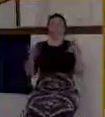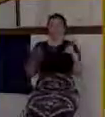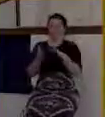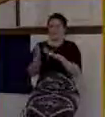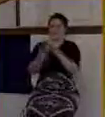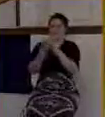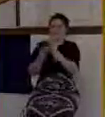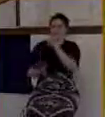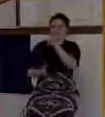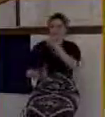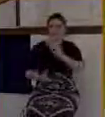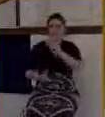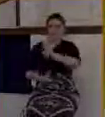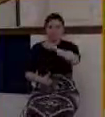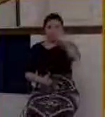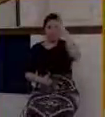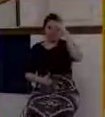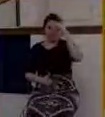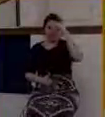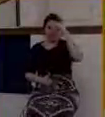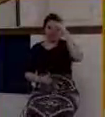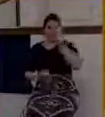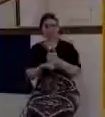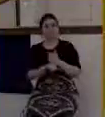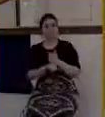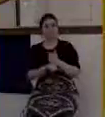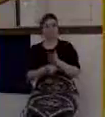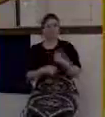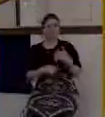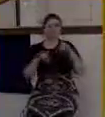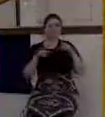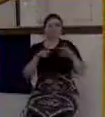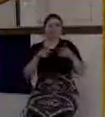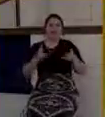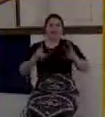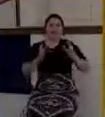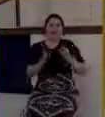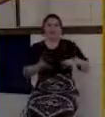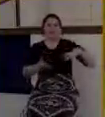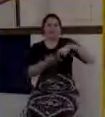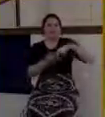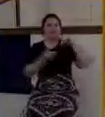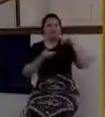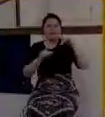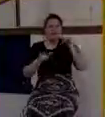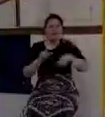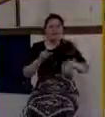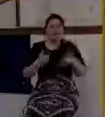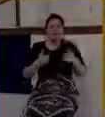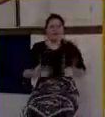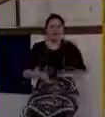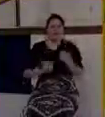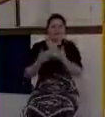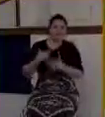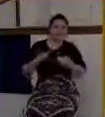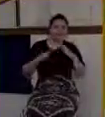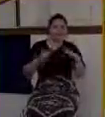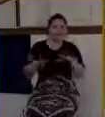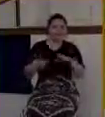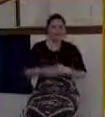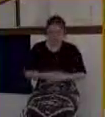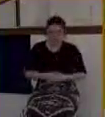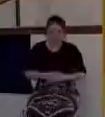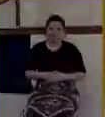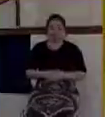command did not allow for any life after death. But the Sadducees made